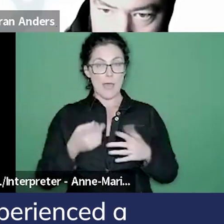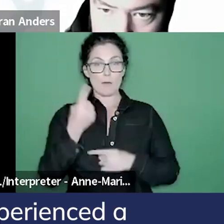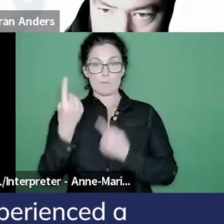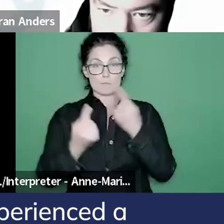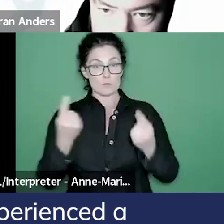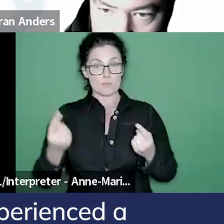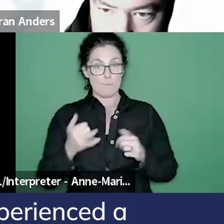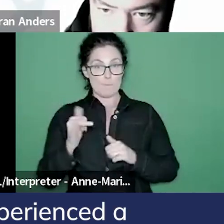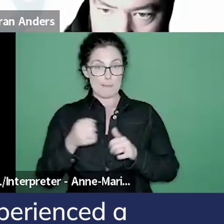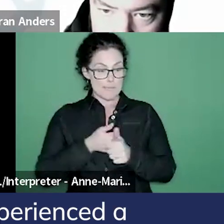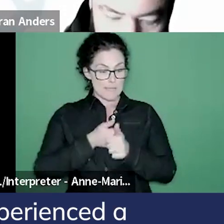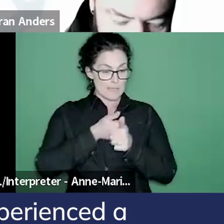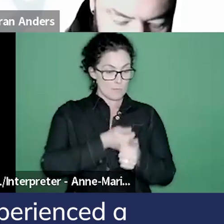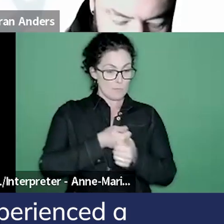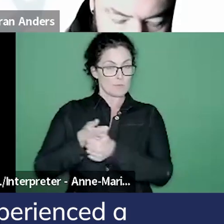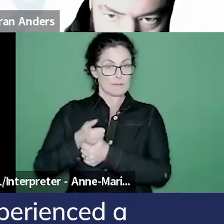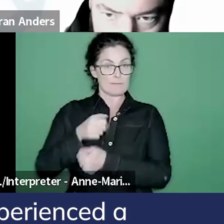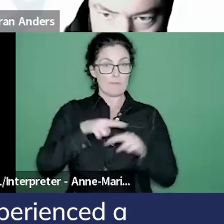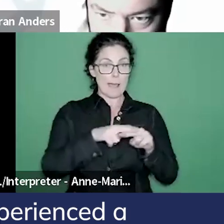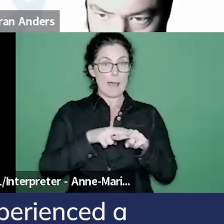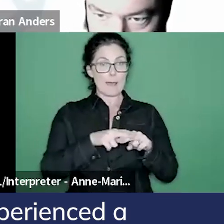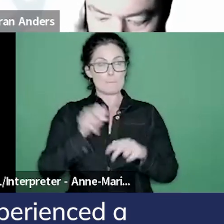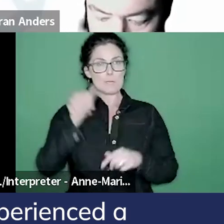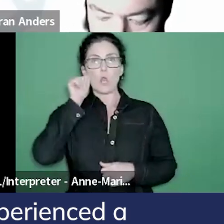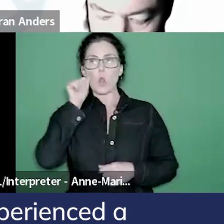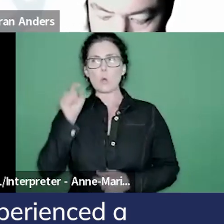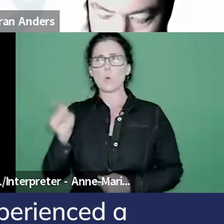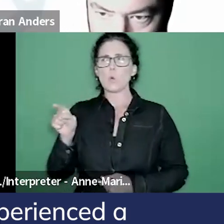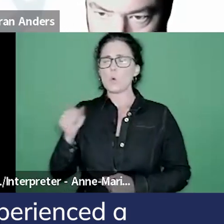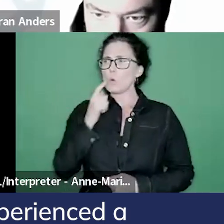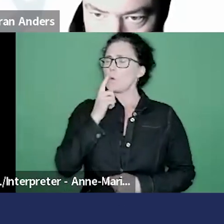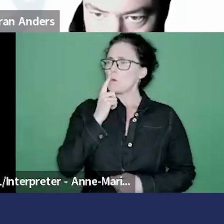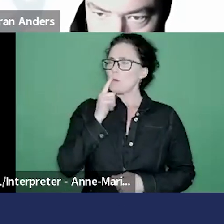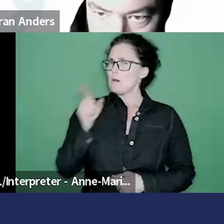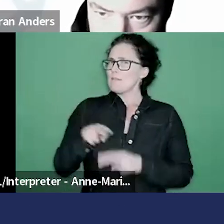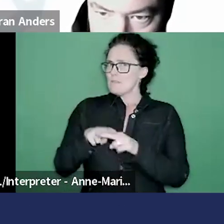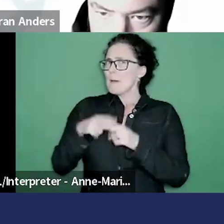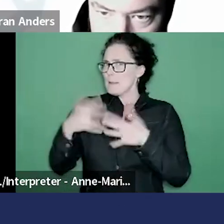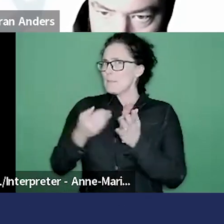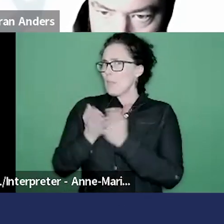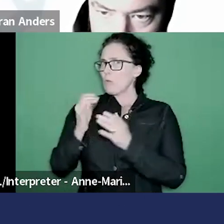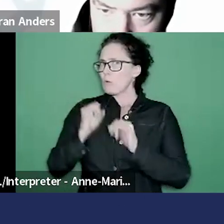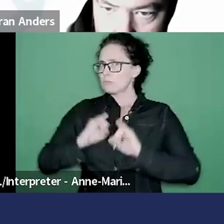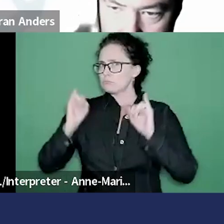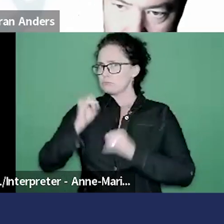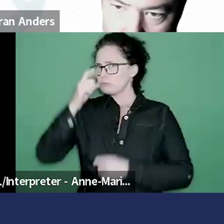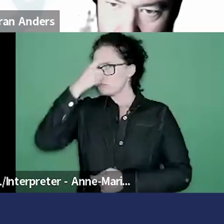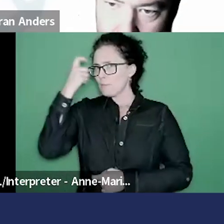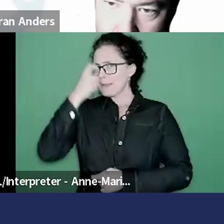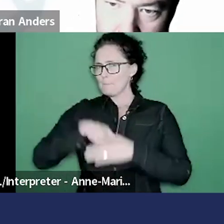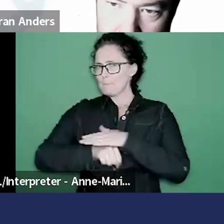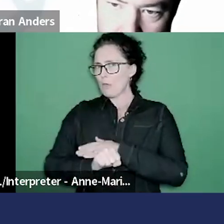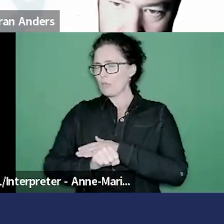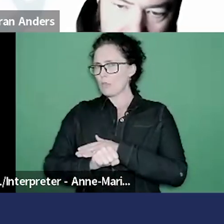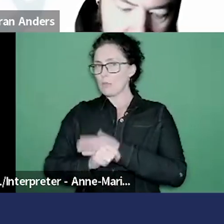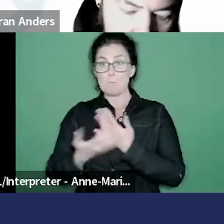might know that the family has experienced a traumatic birth, or they might not know. What kind of advice would you give to